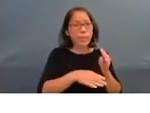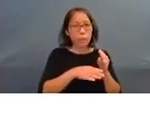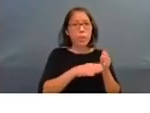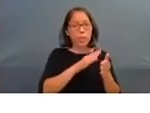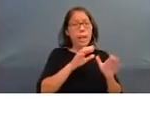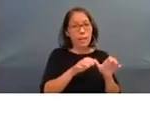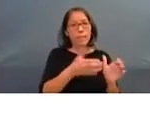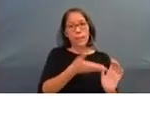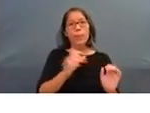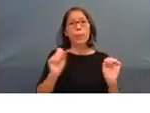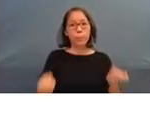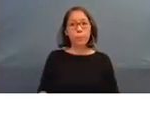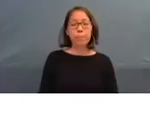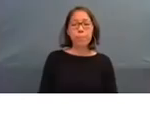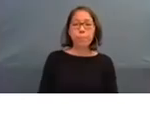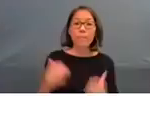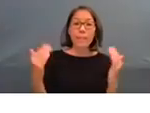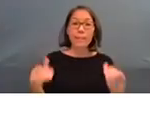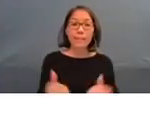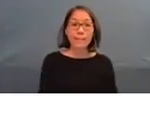activities. Next slide.